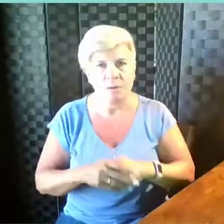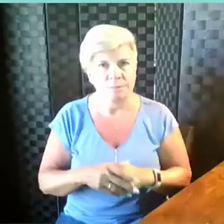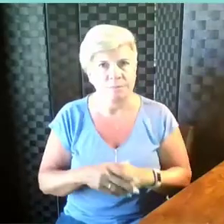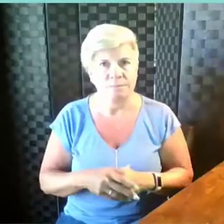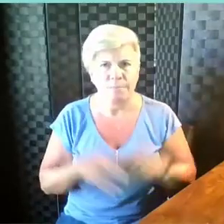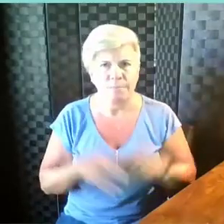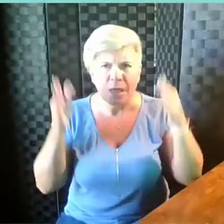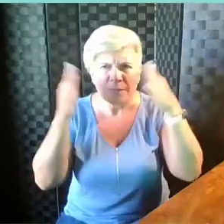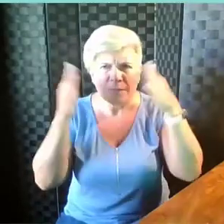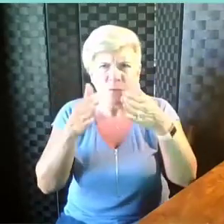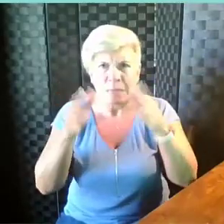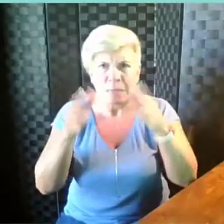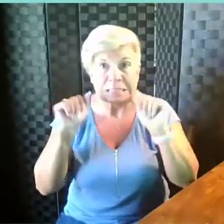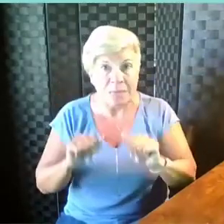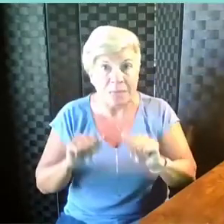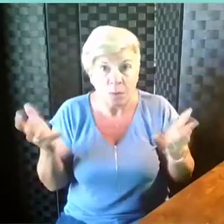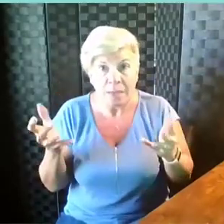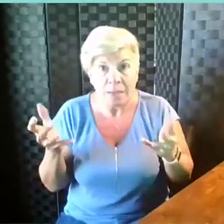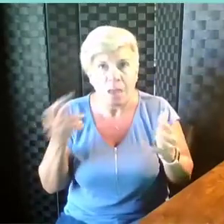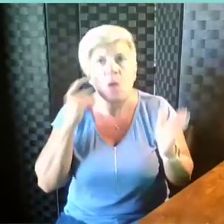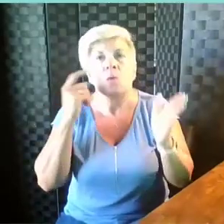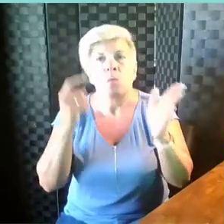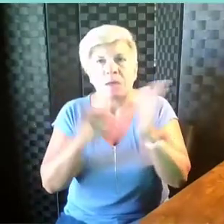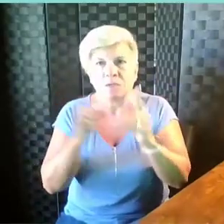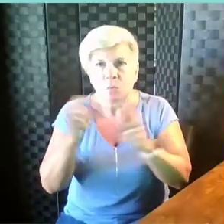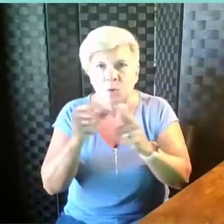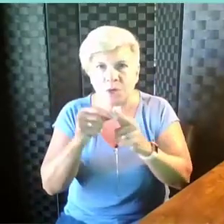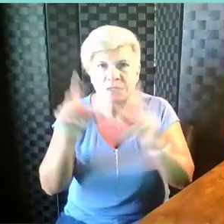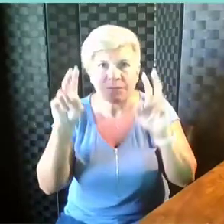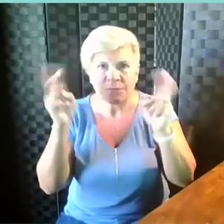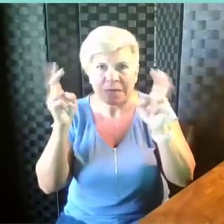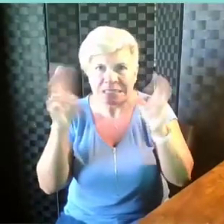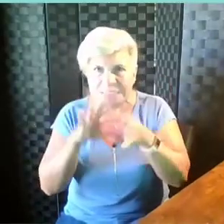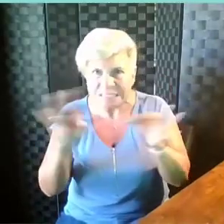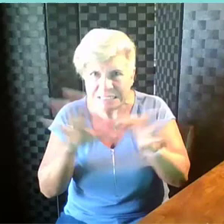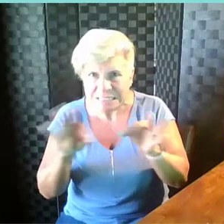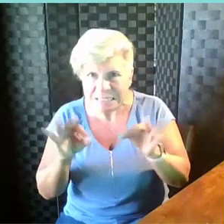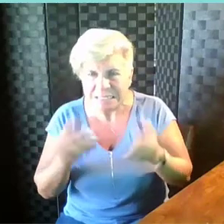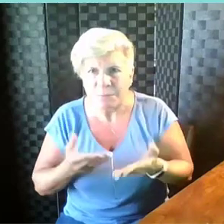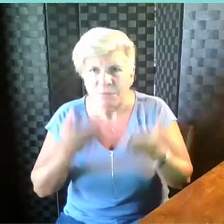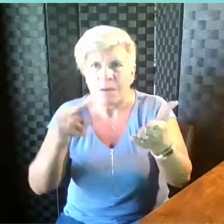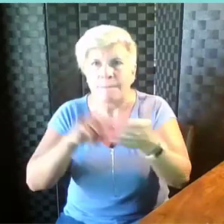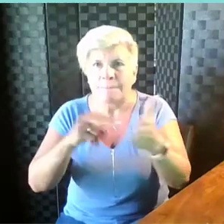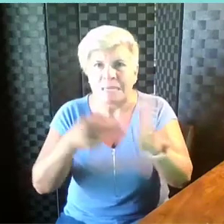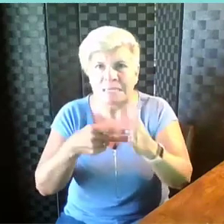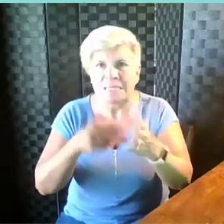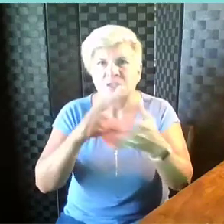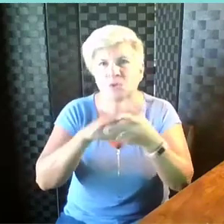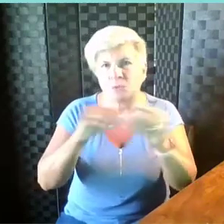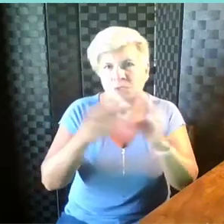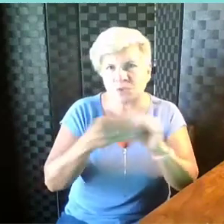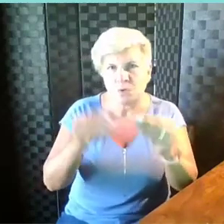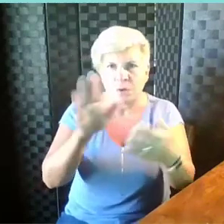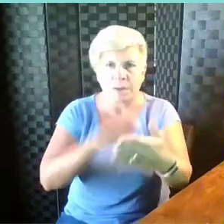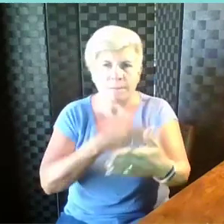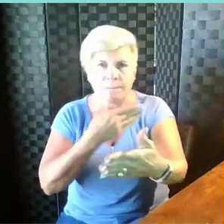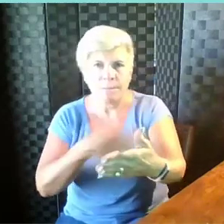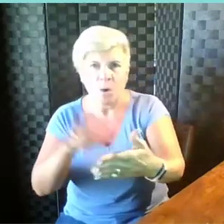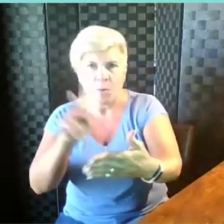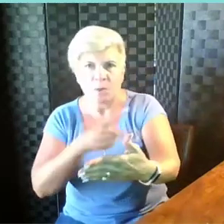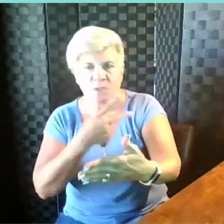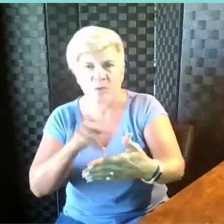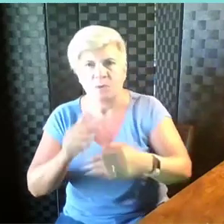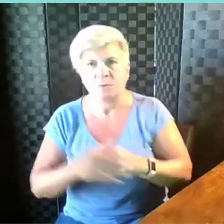can recognize words and phrases that provide meaning to a story, poem, or song. We're really going to focus